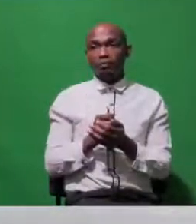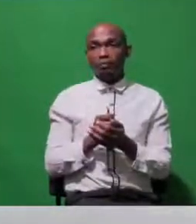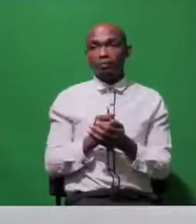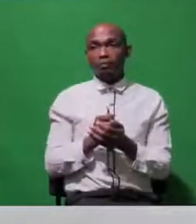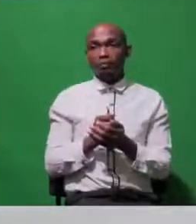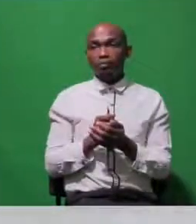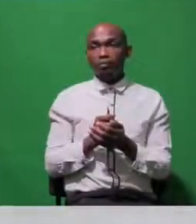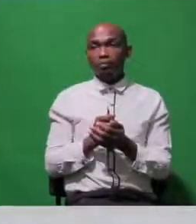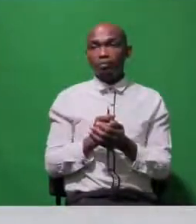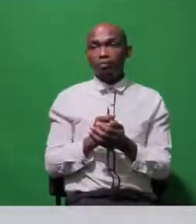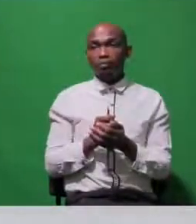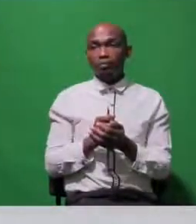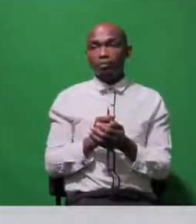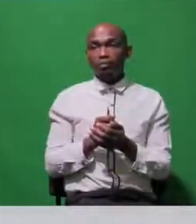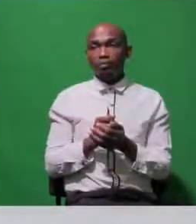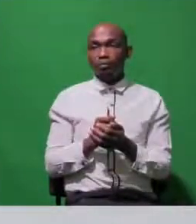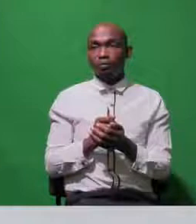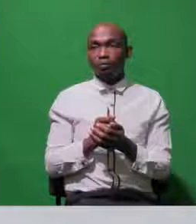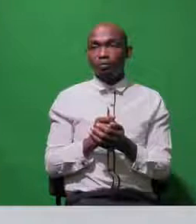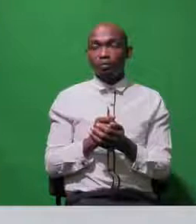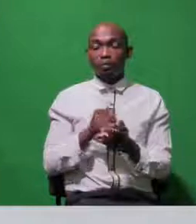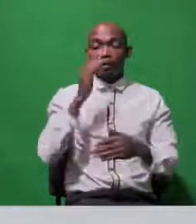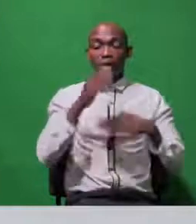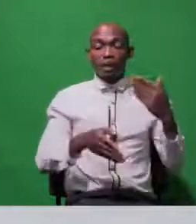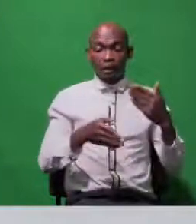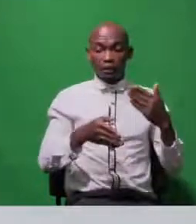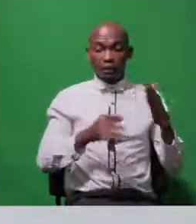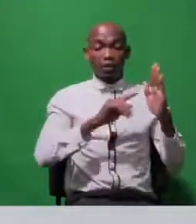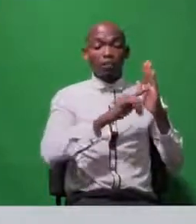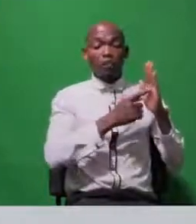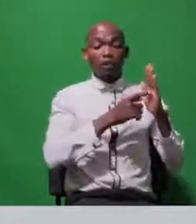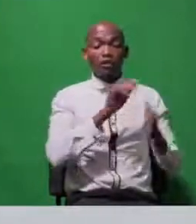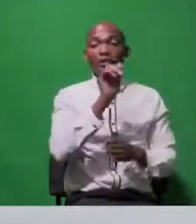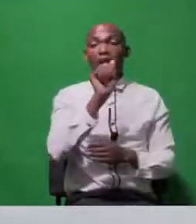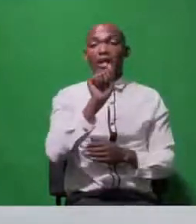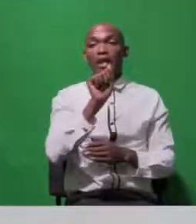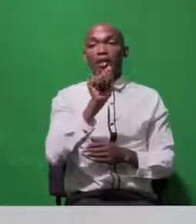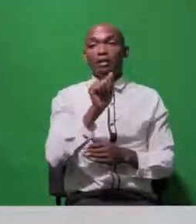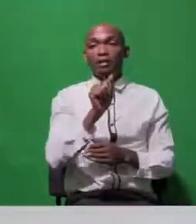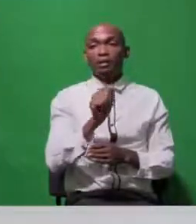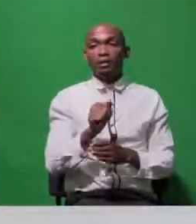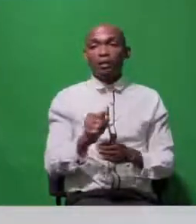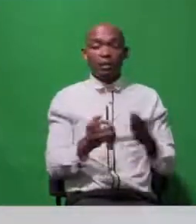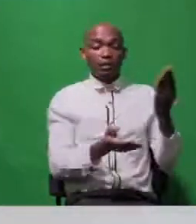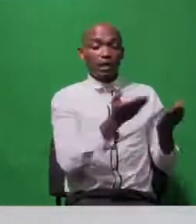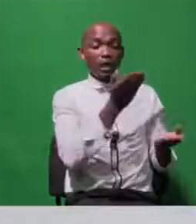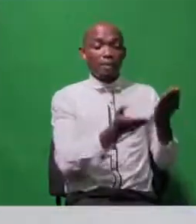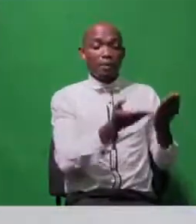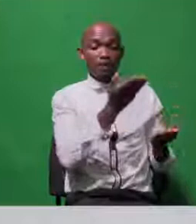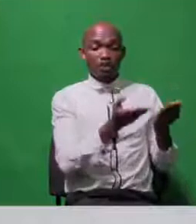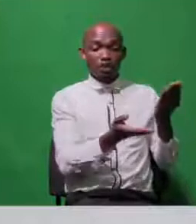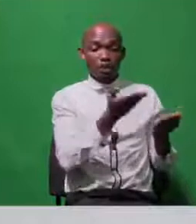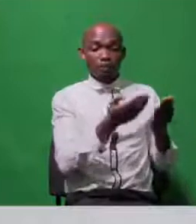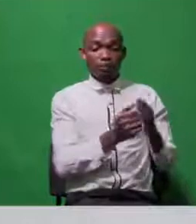we have the last point, point A. Now we can measure. Here